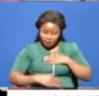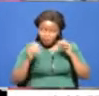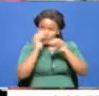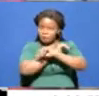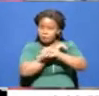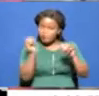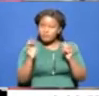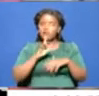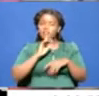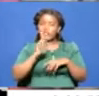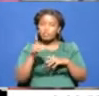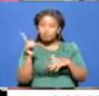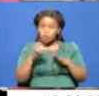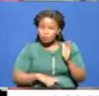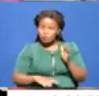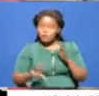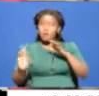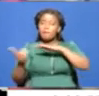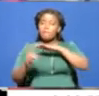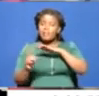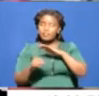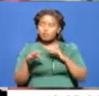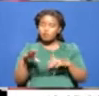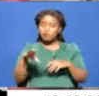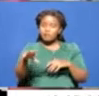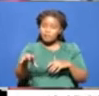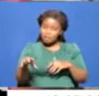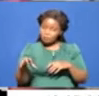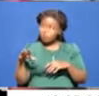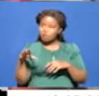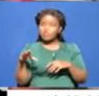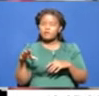Ministry of Transport